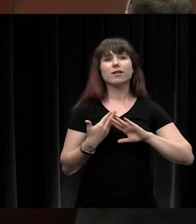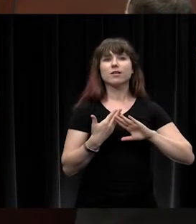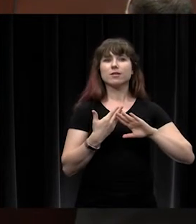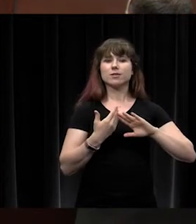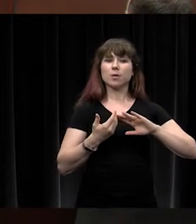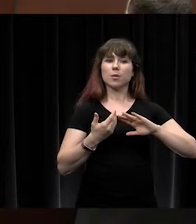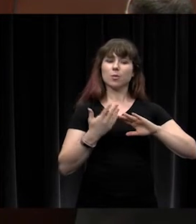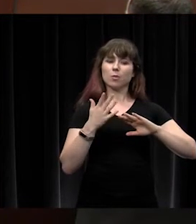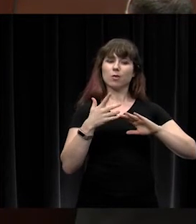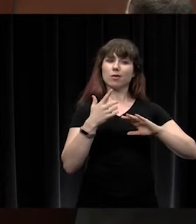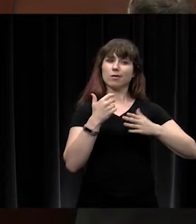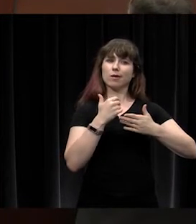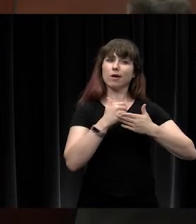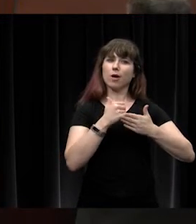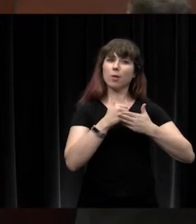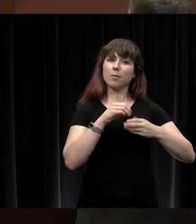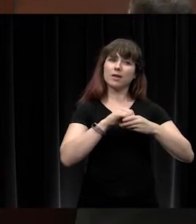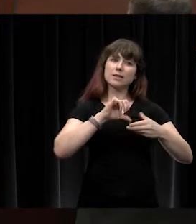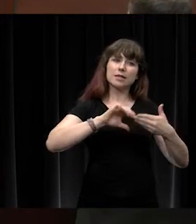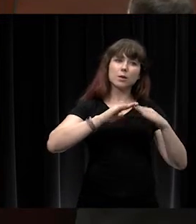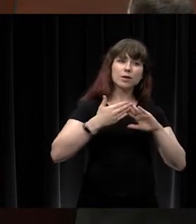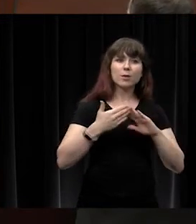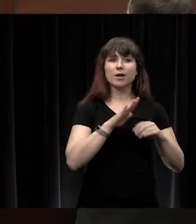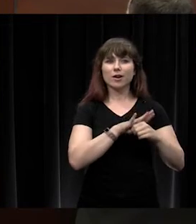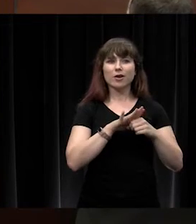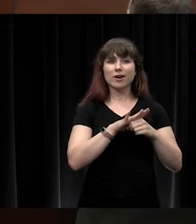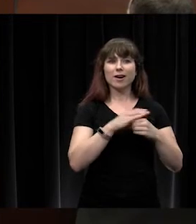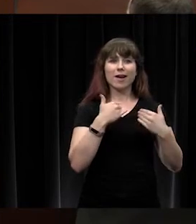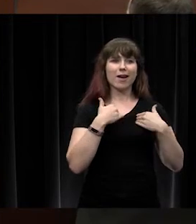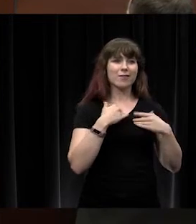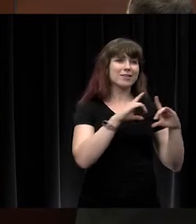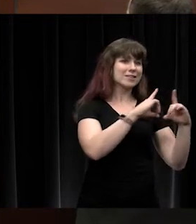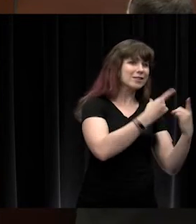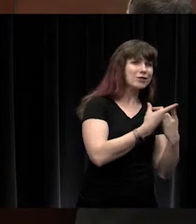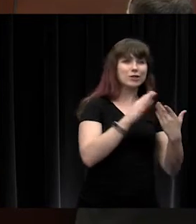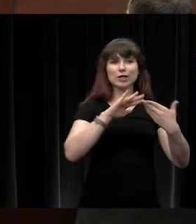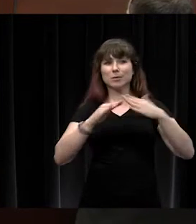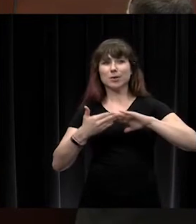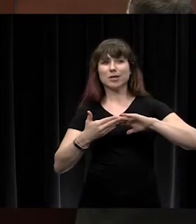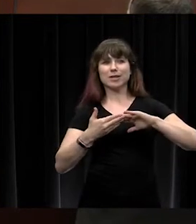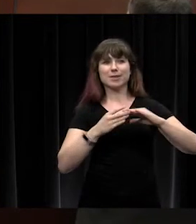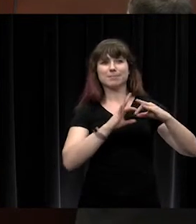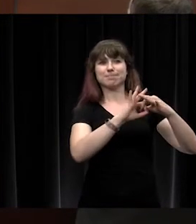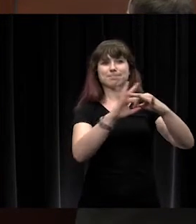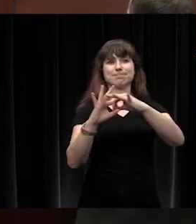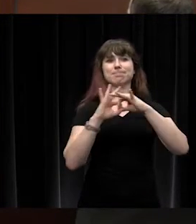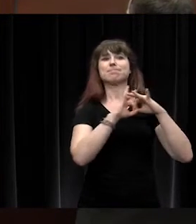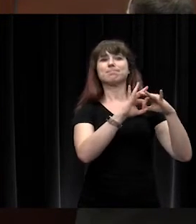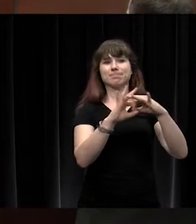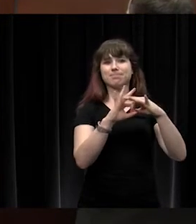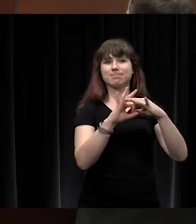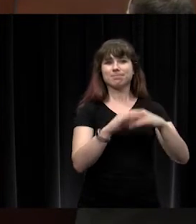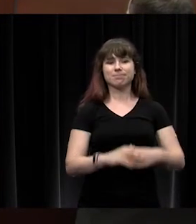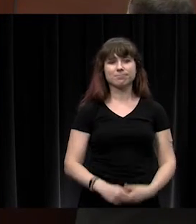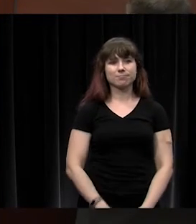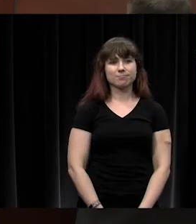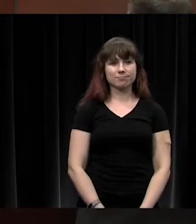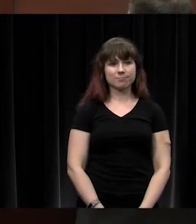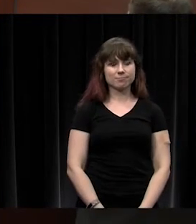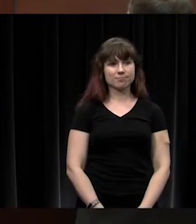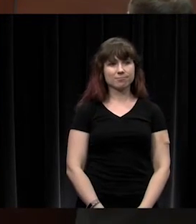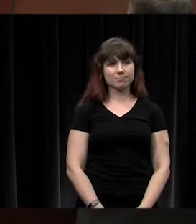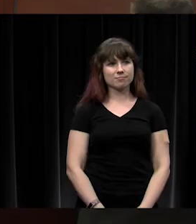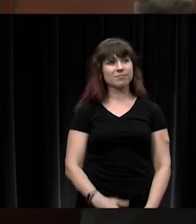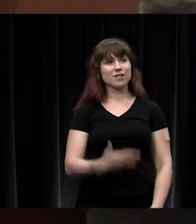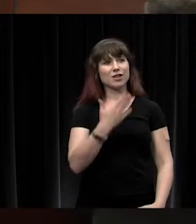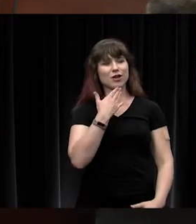This is really going to help in that downtown area to really pull that in, and I think it's going to be an asset to Olathe and the downtown area. So you guys did